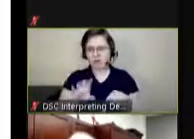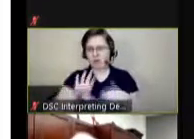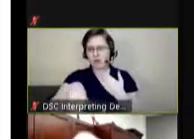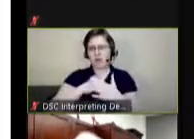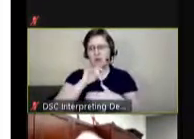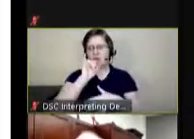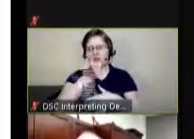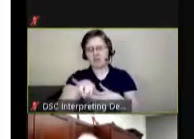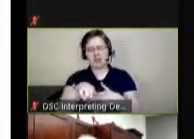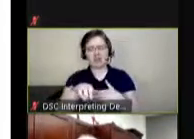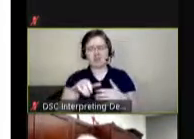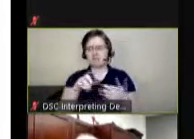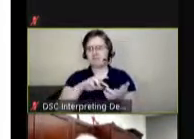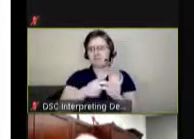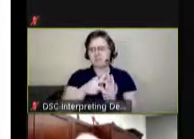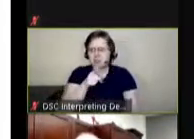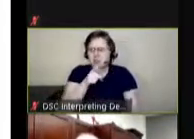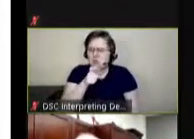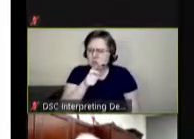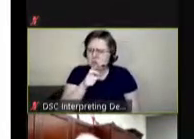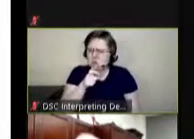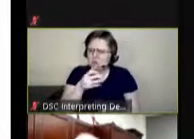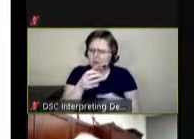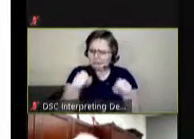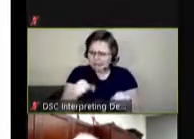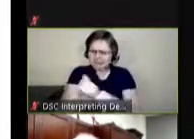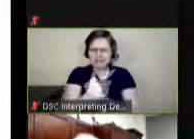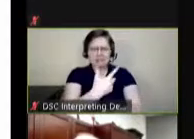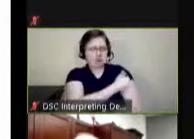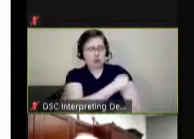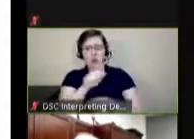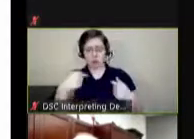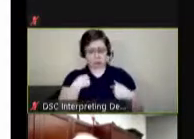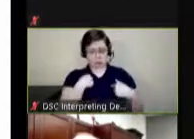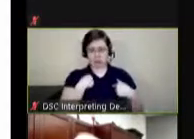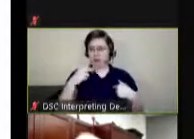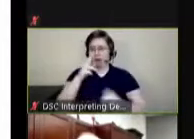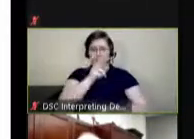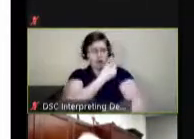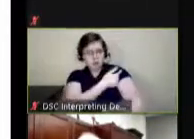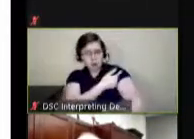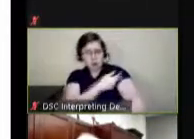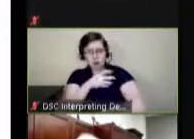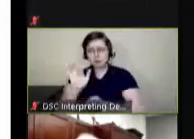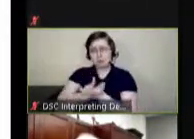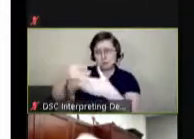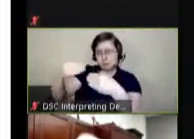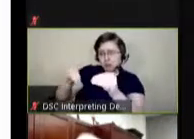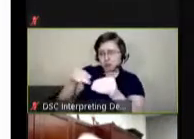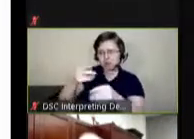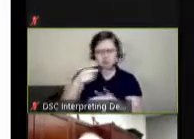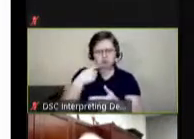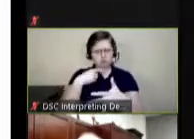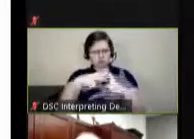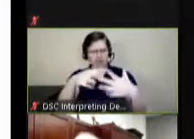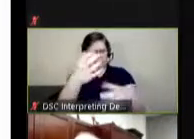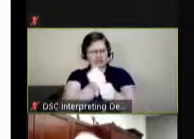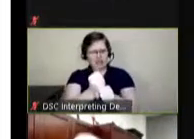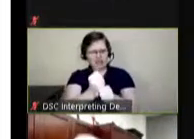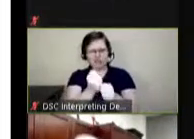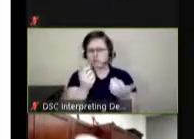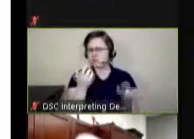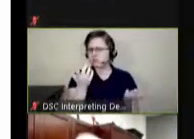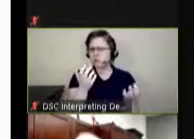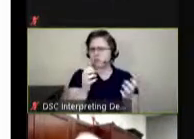to who's getting it. Because again, once we get it, once the hospital gets it, once the pharmacy gets it, then, you know, we have to get those vaccines